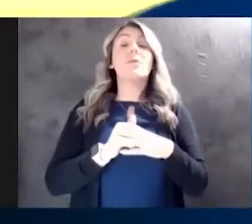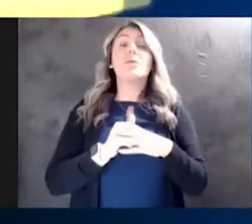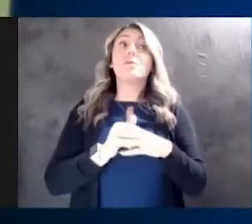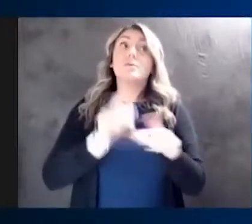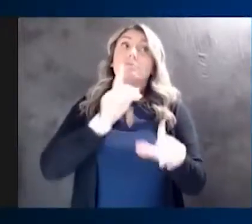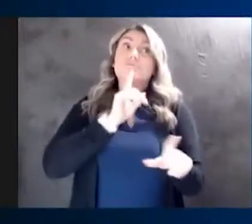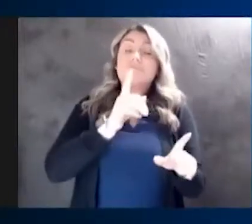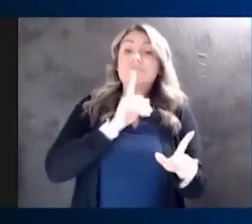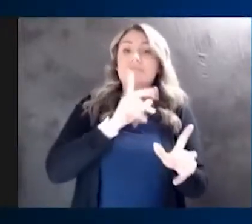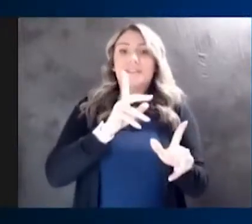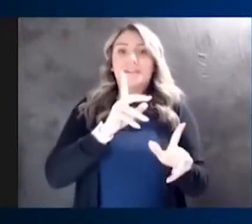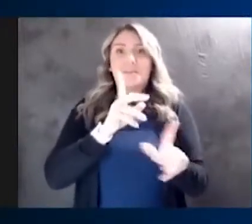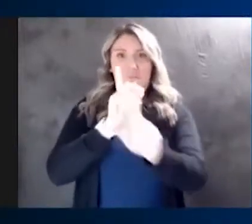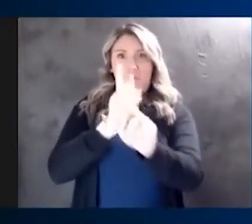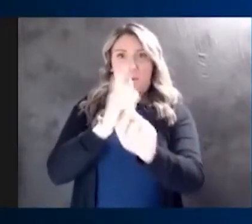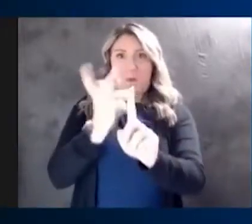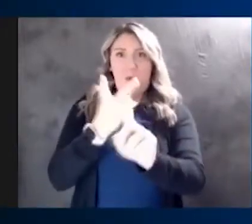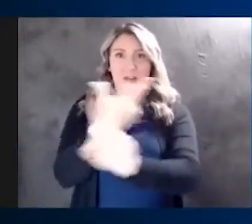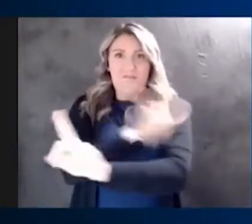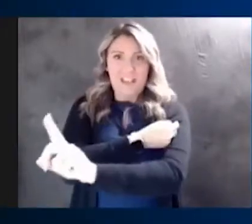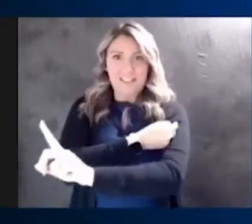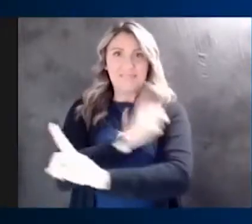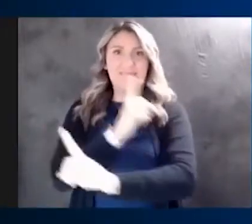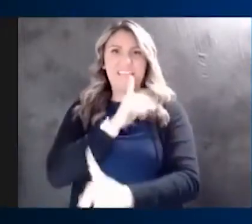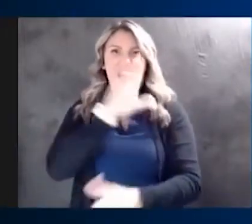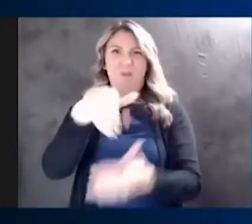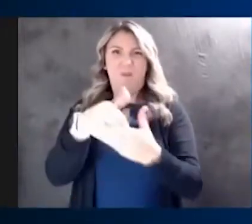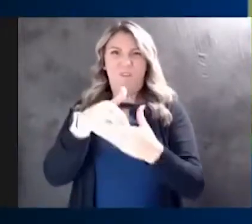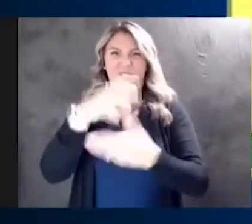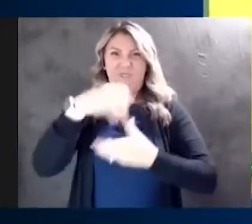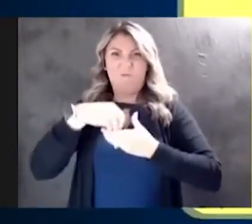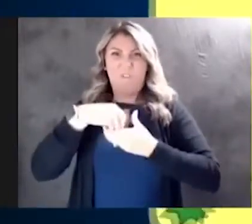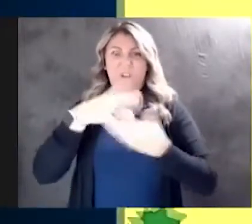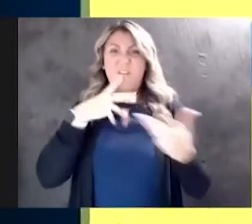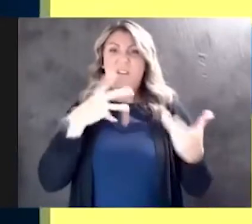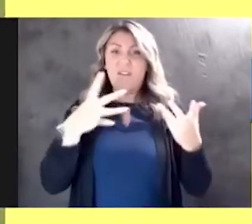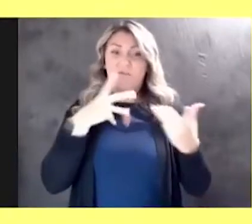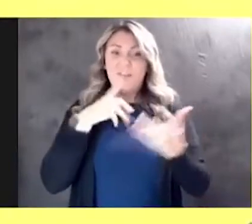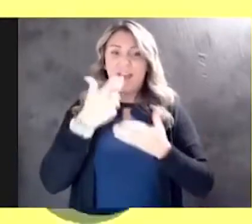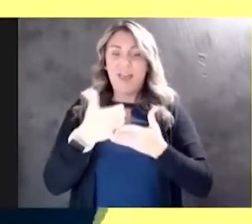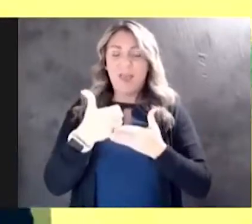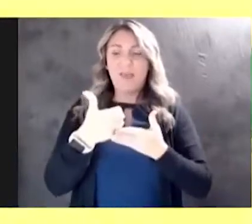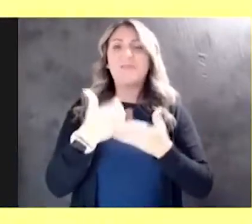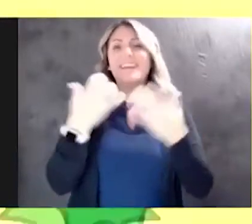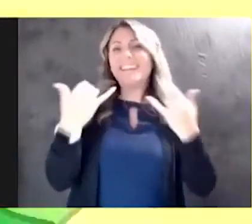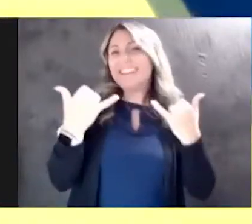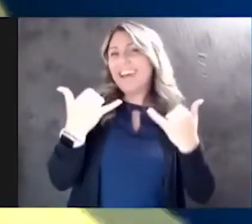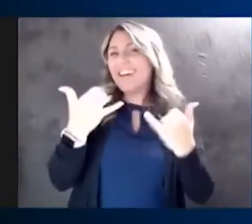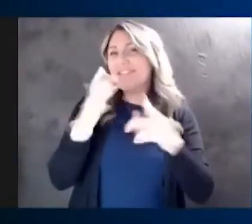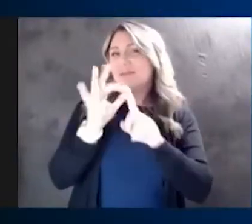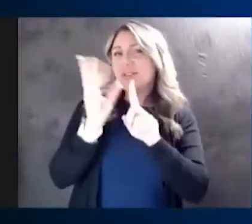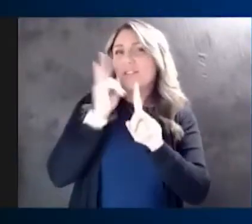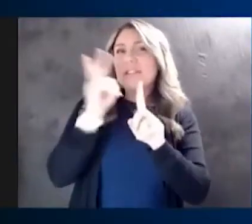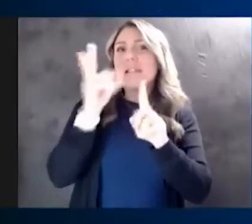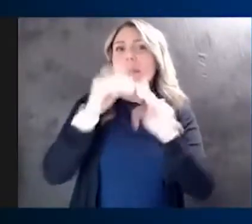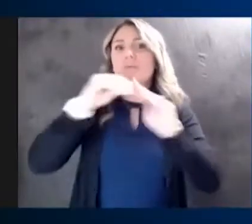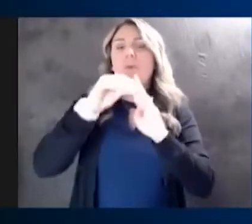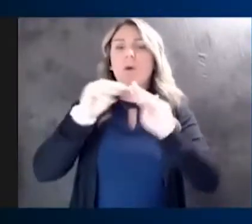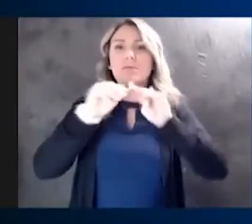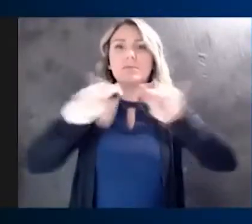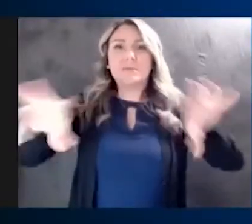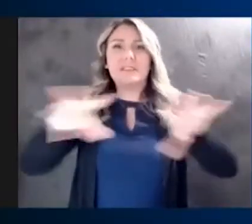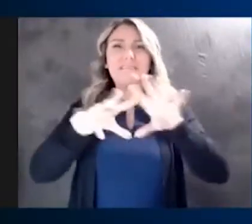vaccination. So all of that combination is going to help, and especially now as we see the further spread of the Delta